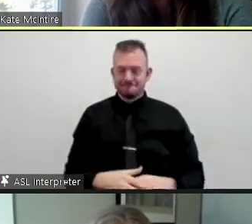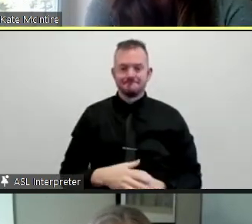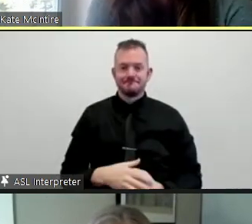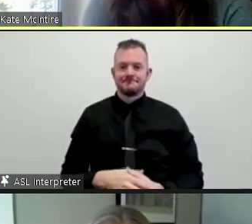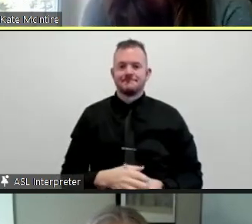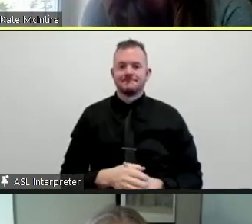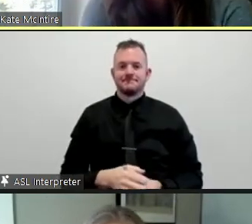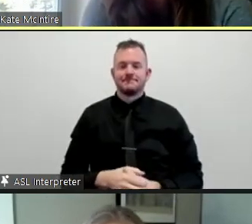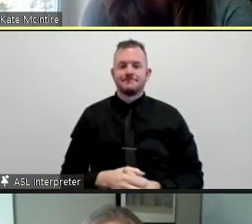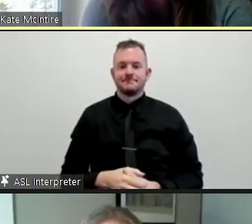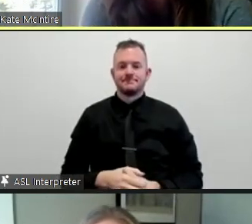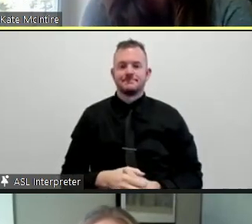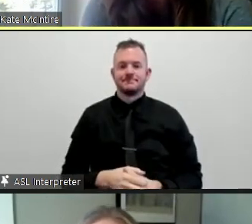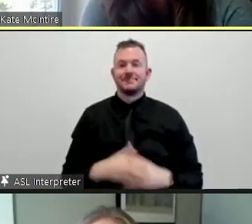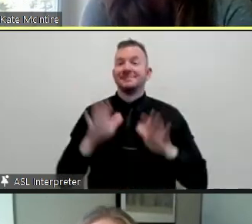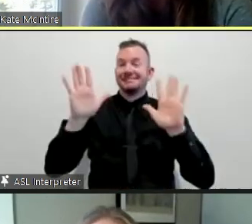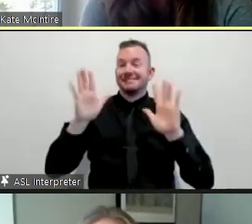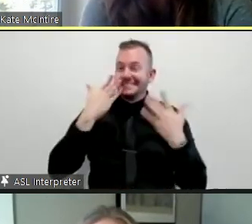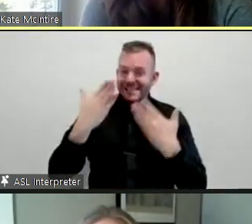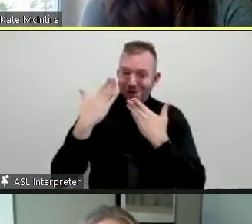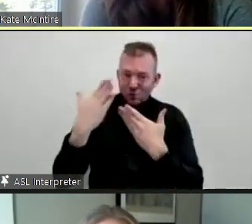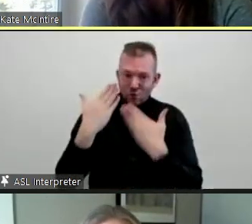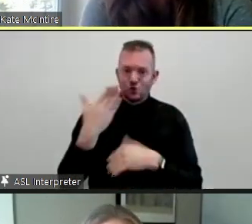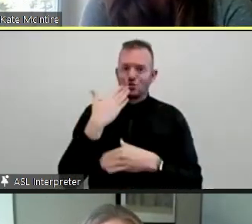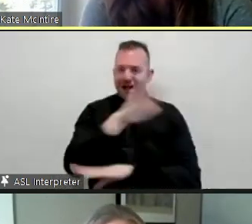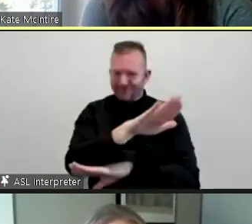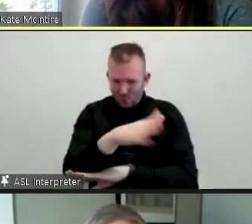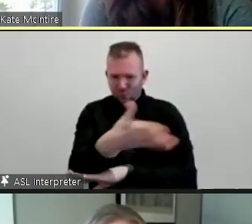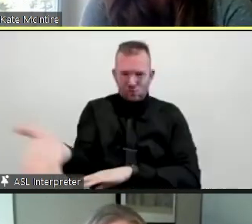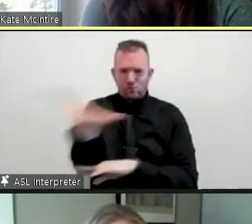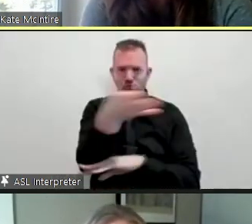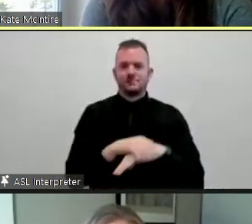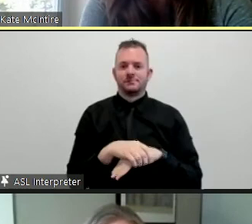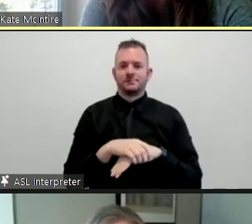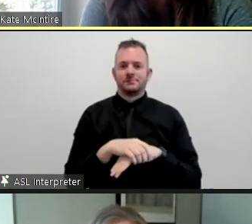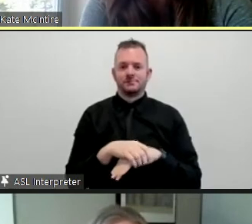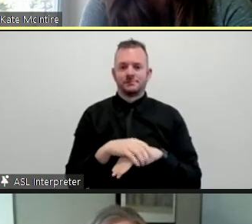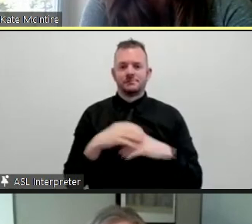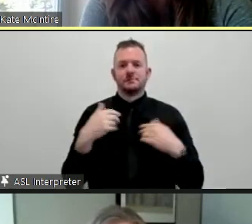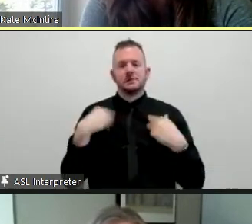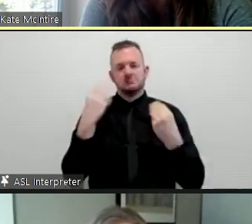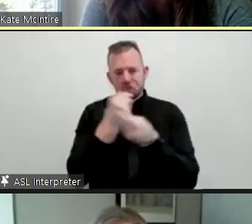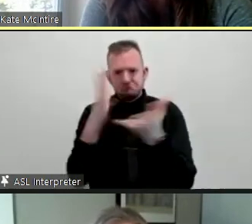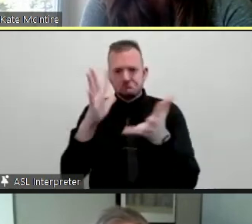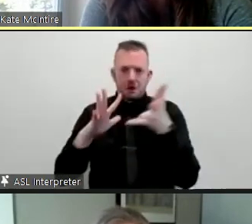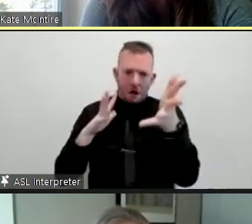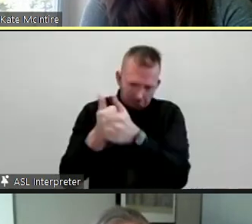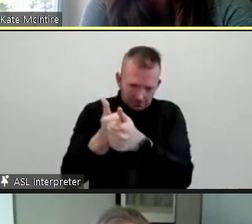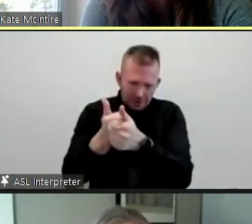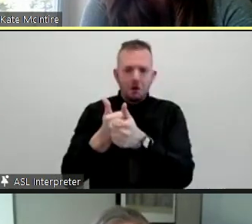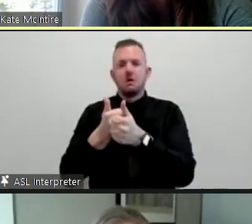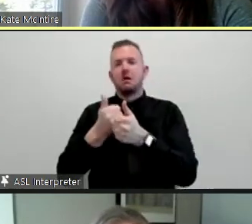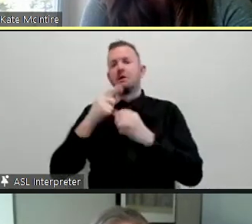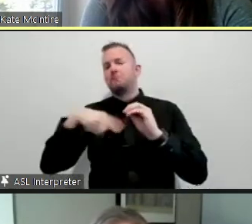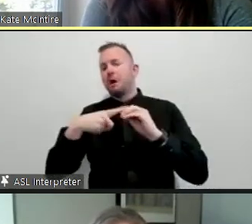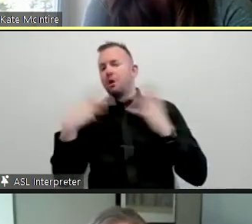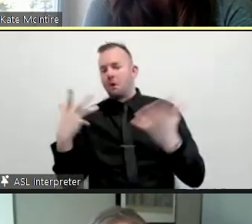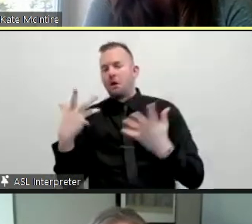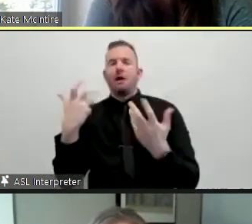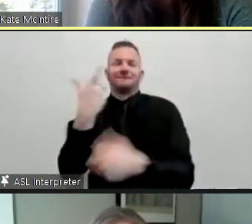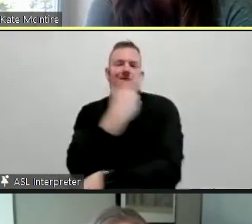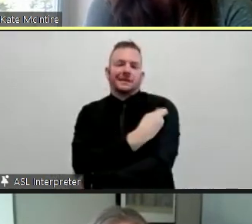Great, thank you, and good afternoon, everyone. I want to provide you all on an update with vaccine distribution across the state. We